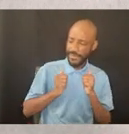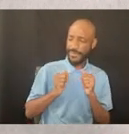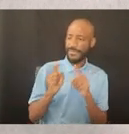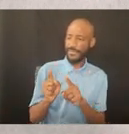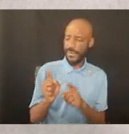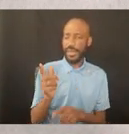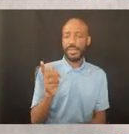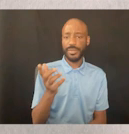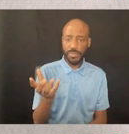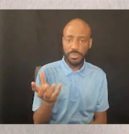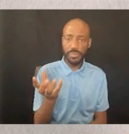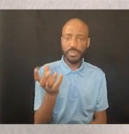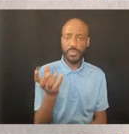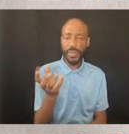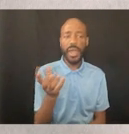think about